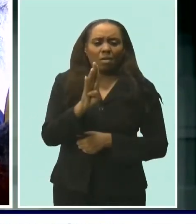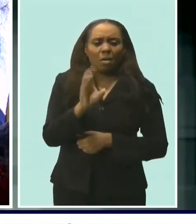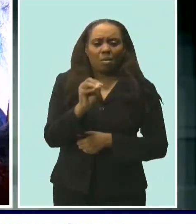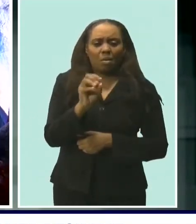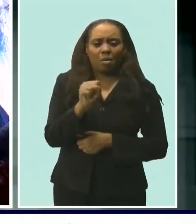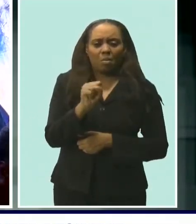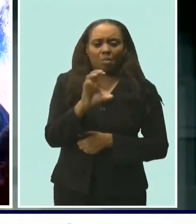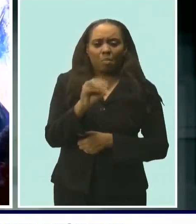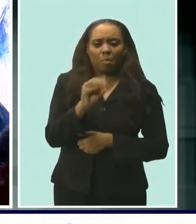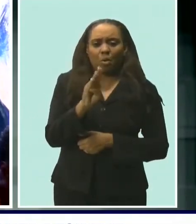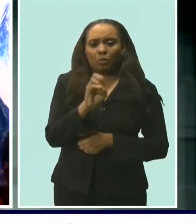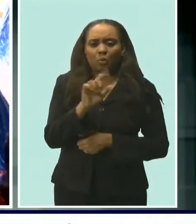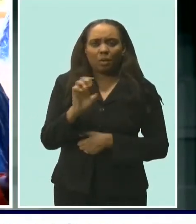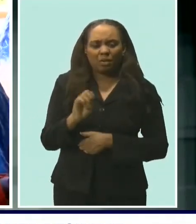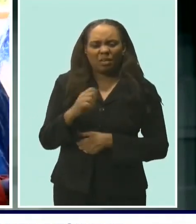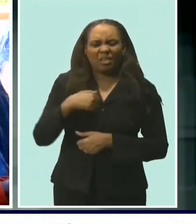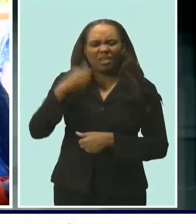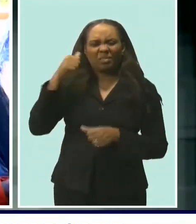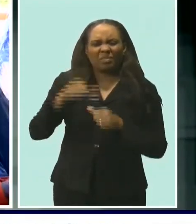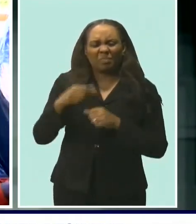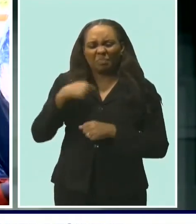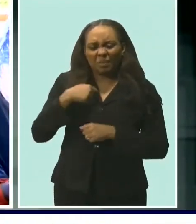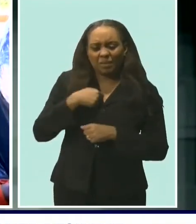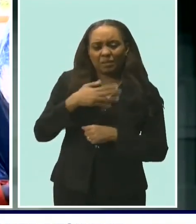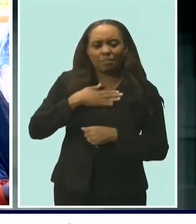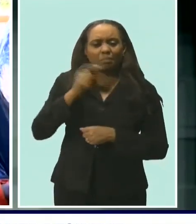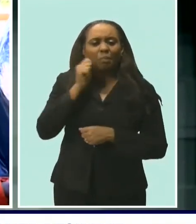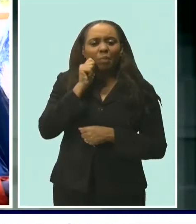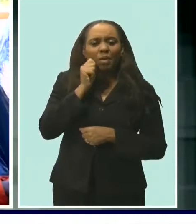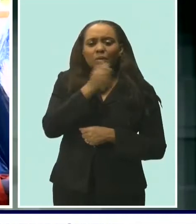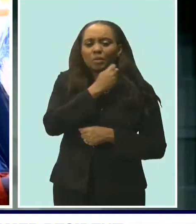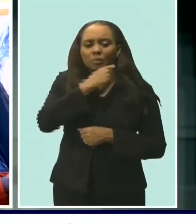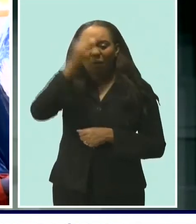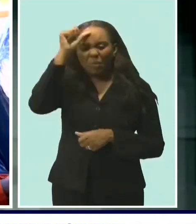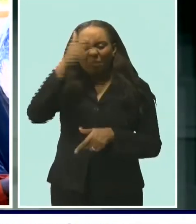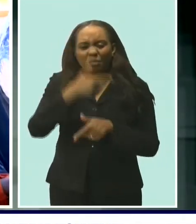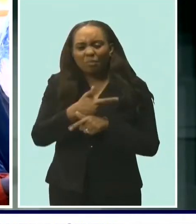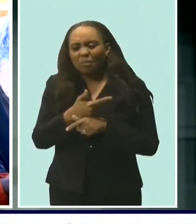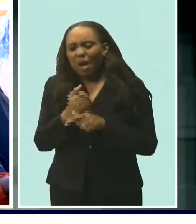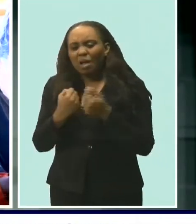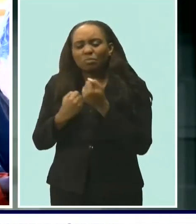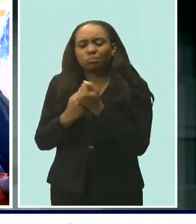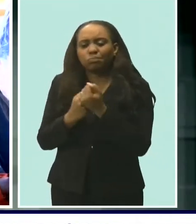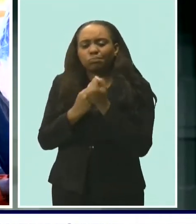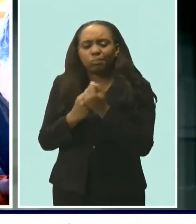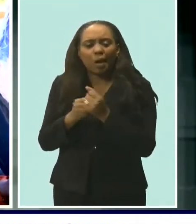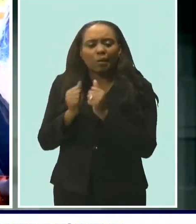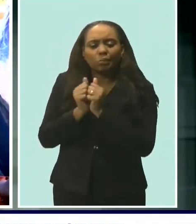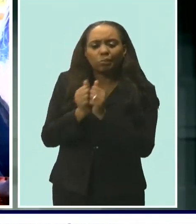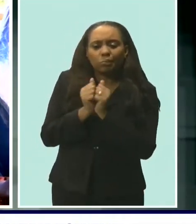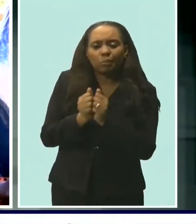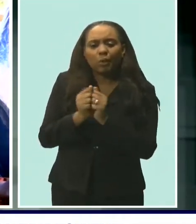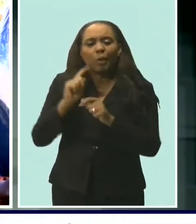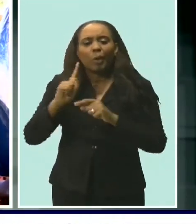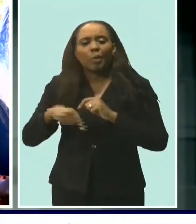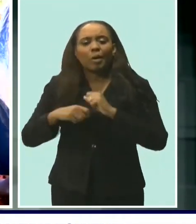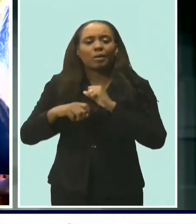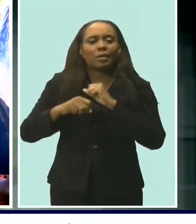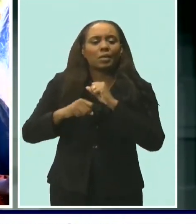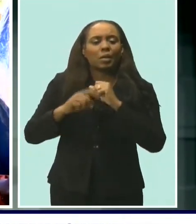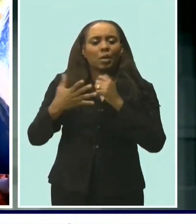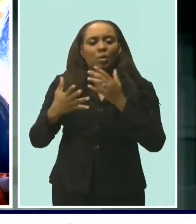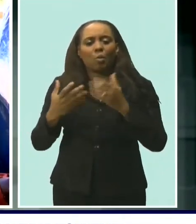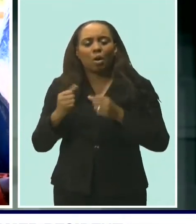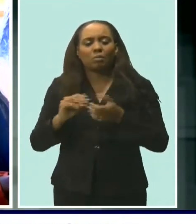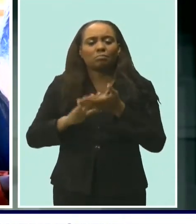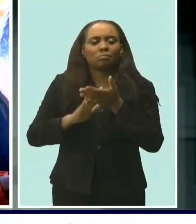remember rolling with my twin brother, I rolled with he all through the campaign, making sure that